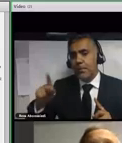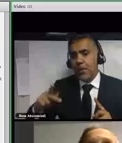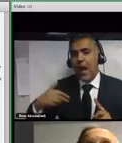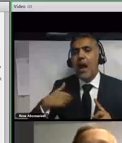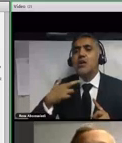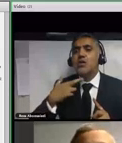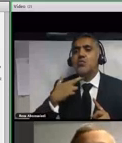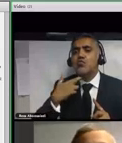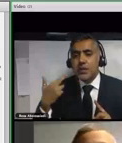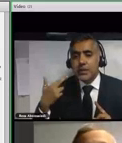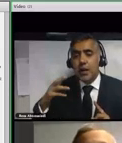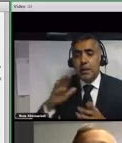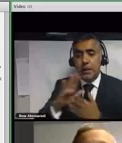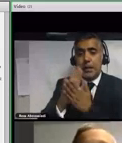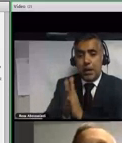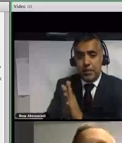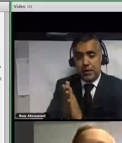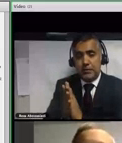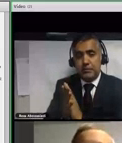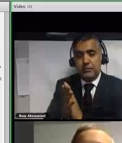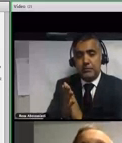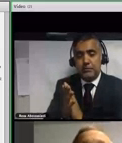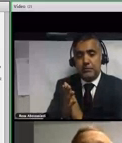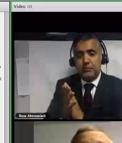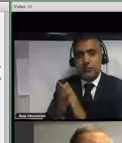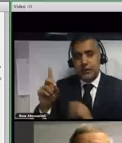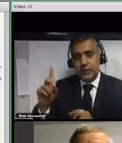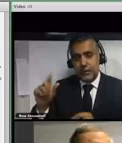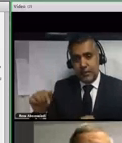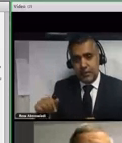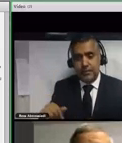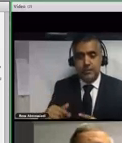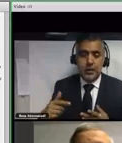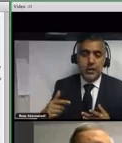of having a disability. Okay? So